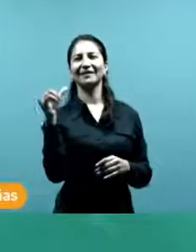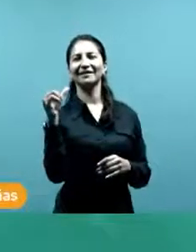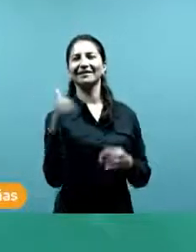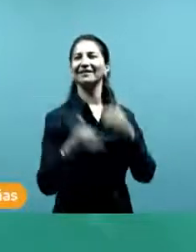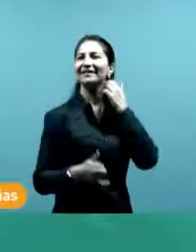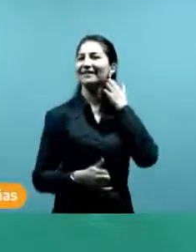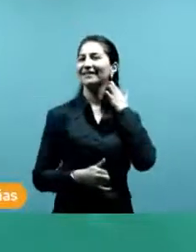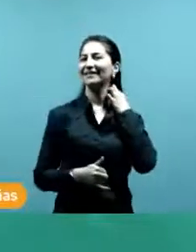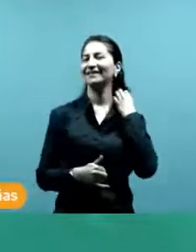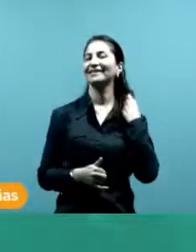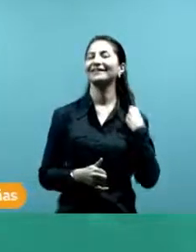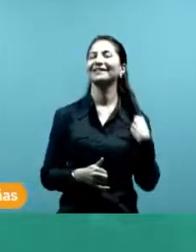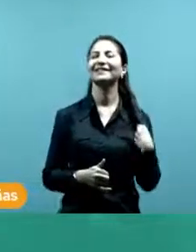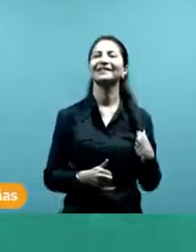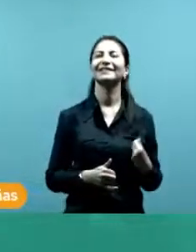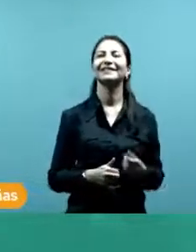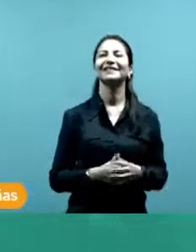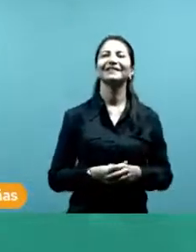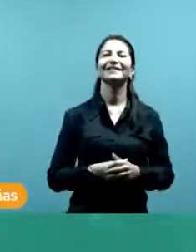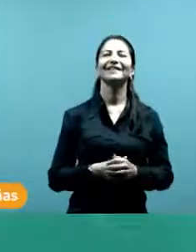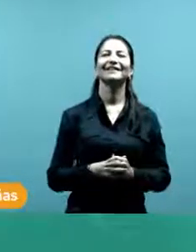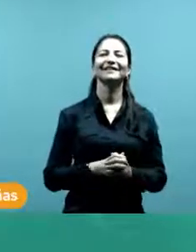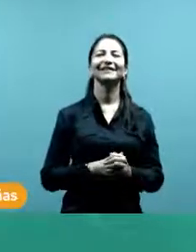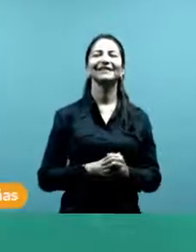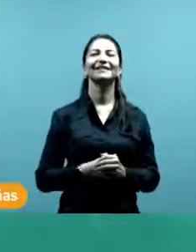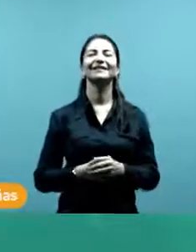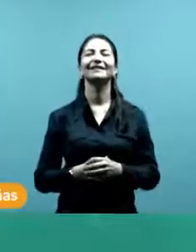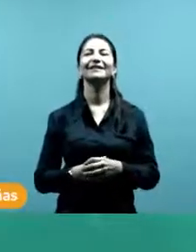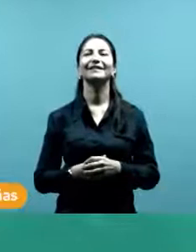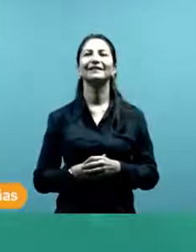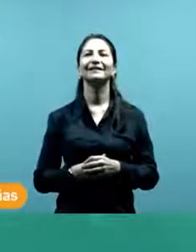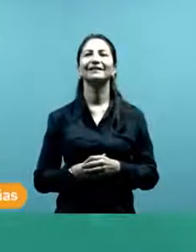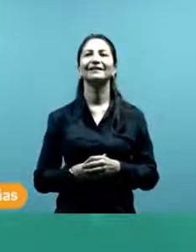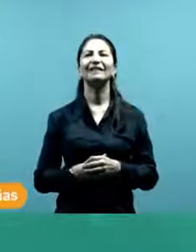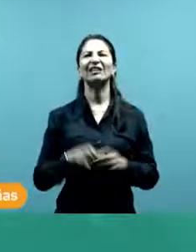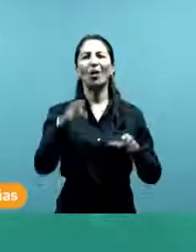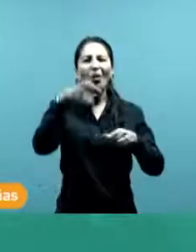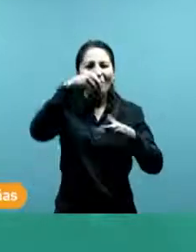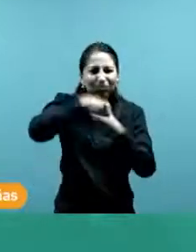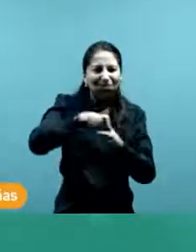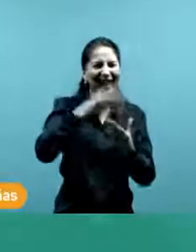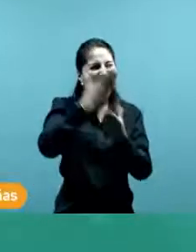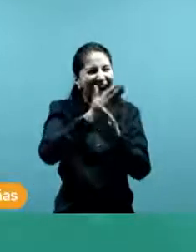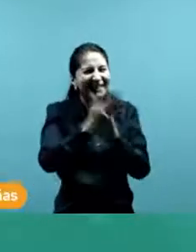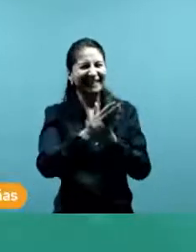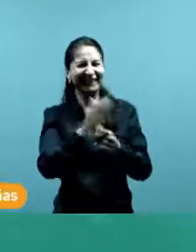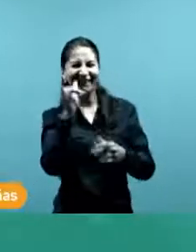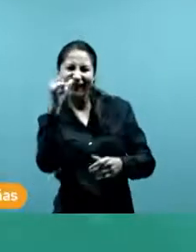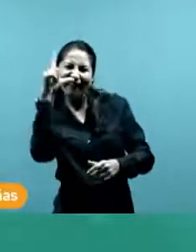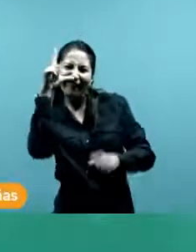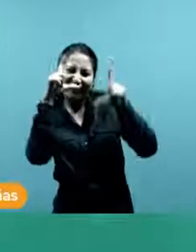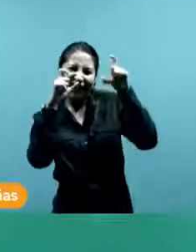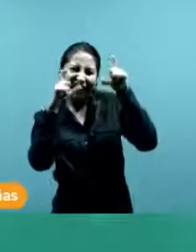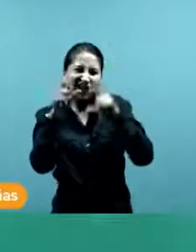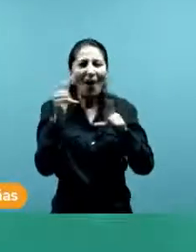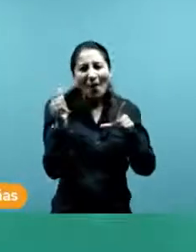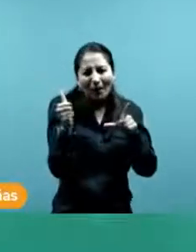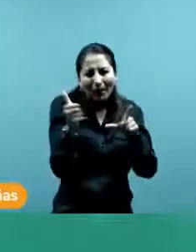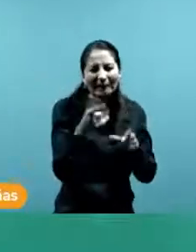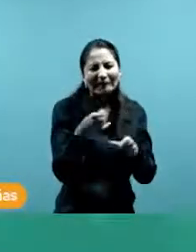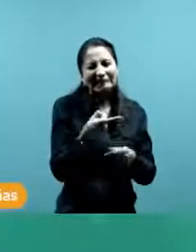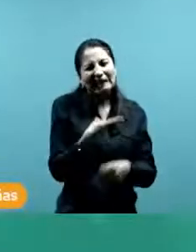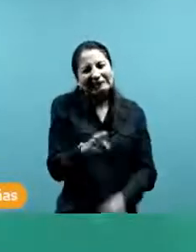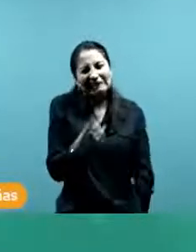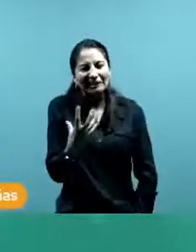objects, historias, archives, testimonios, that can help you understand what Auschwitz was. It will not replace